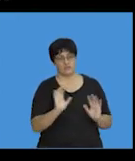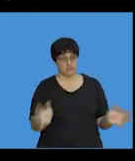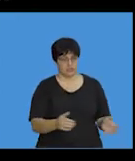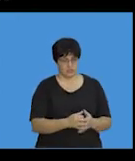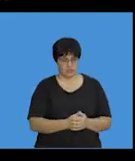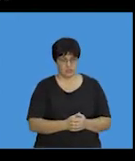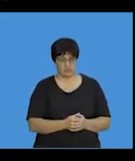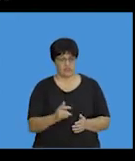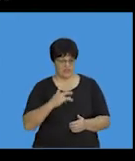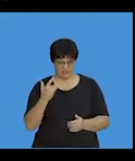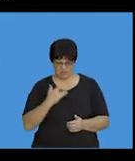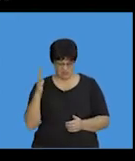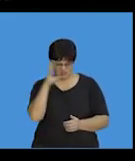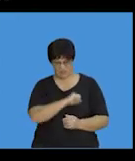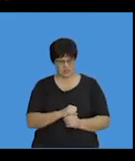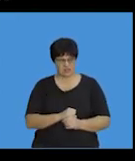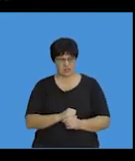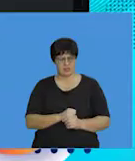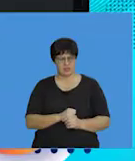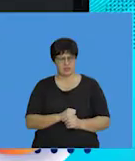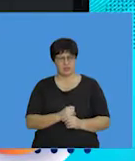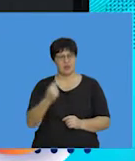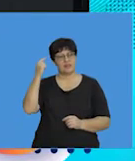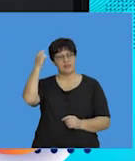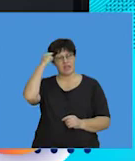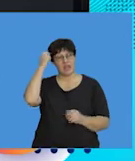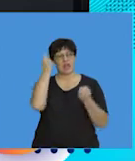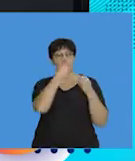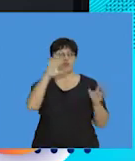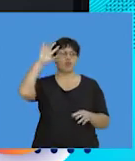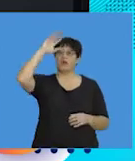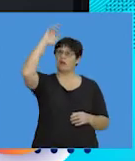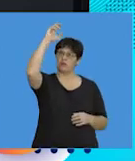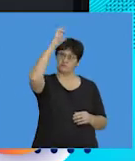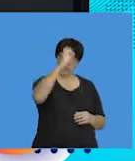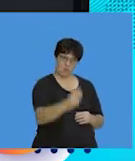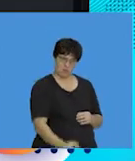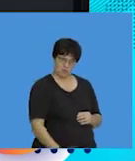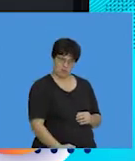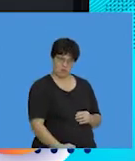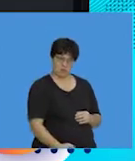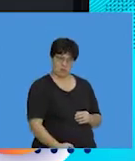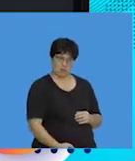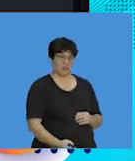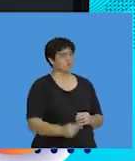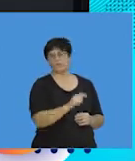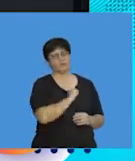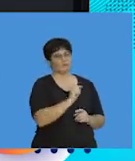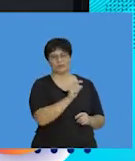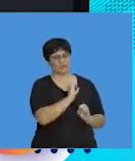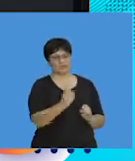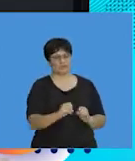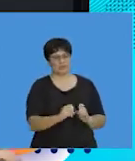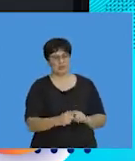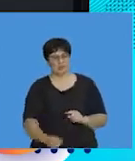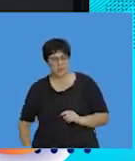another definition that feels a little weird because we think of free fall as being something falling, but it's not.